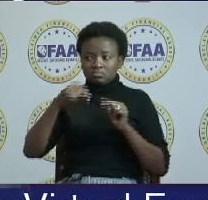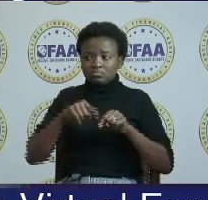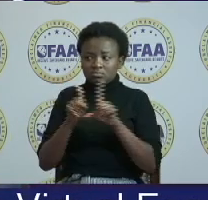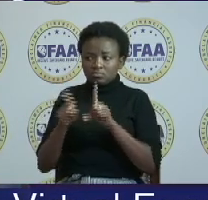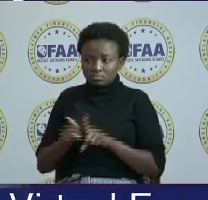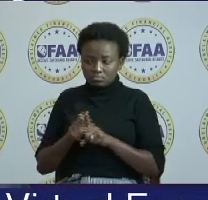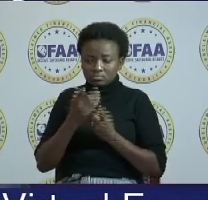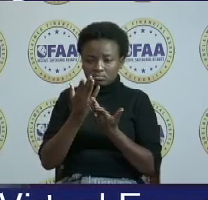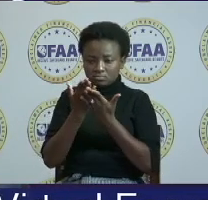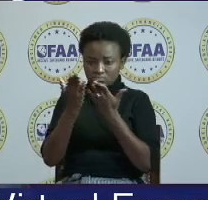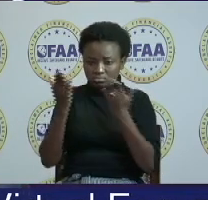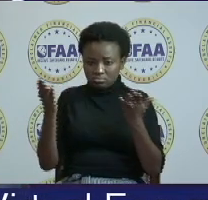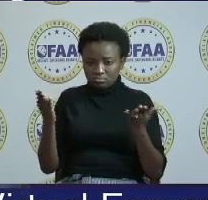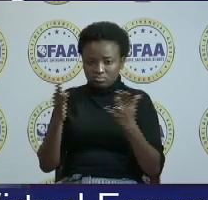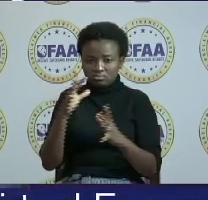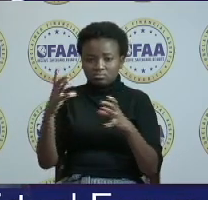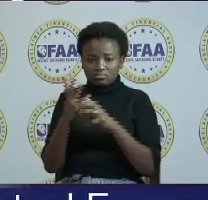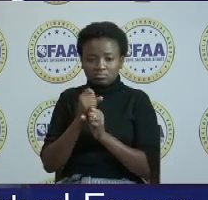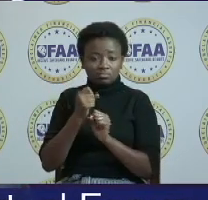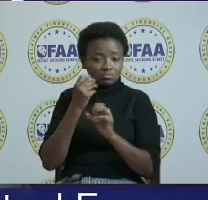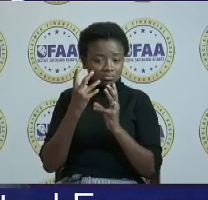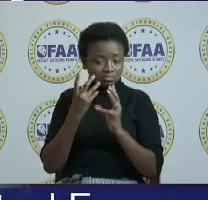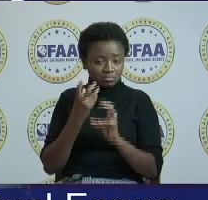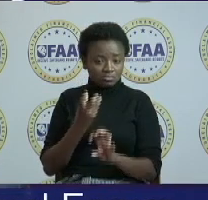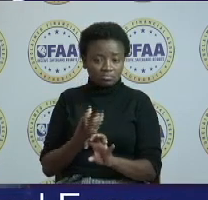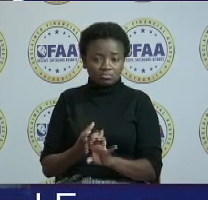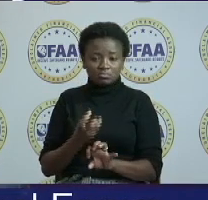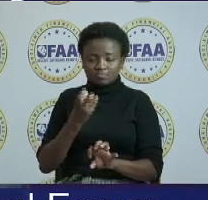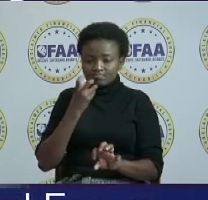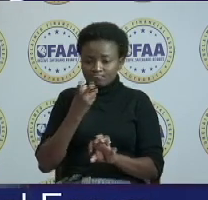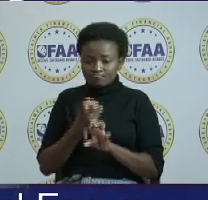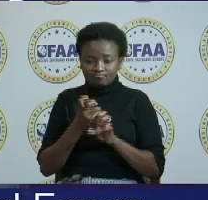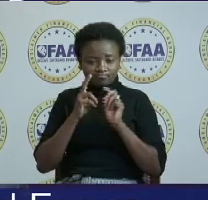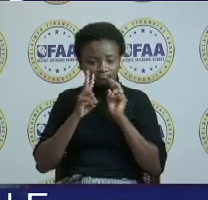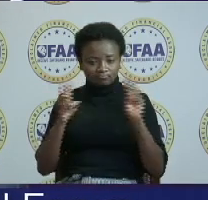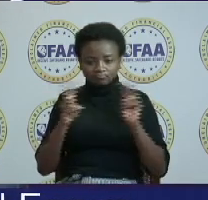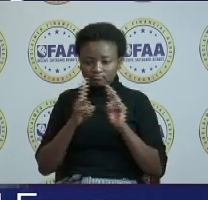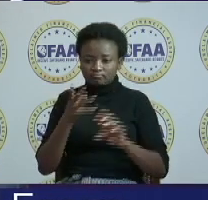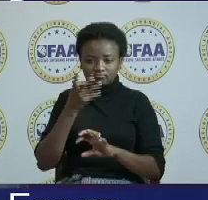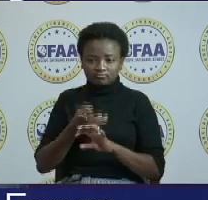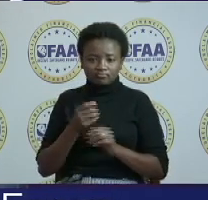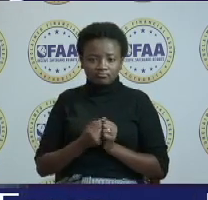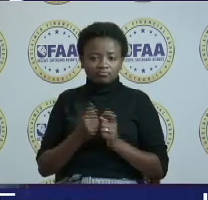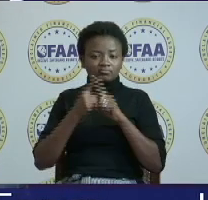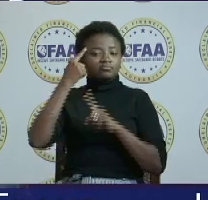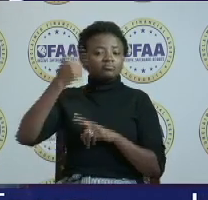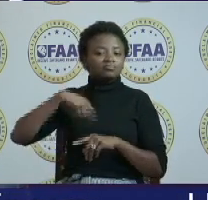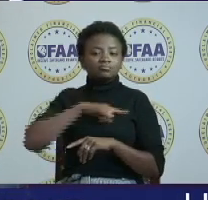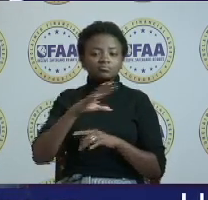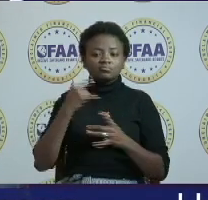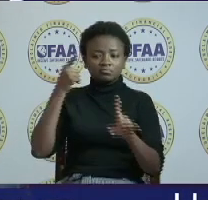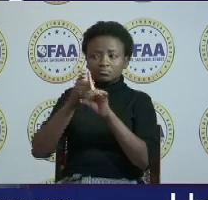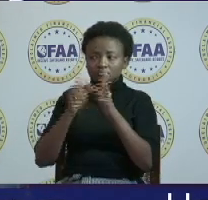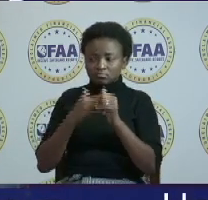And how difficult has it been? I would say very difficult. And perhaps for us is to go beyond that and see